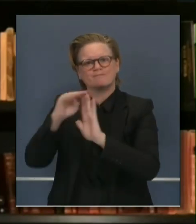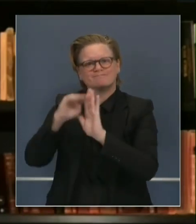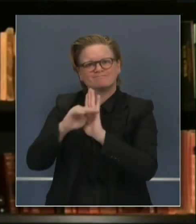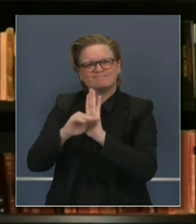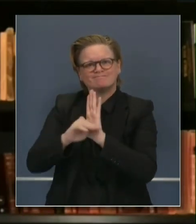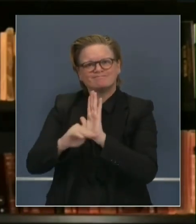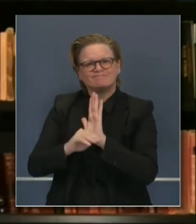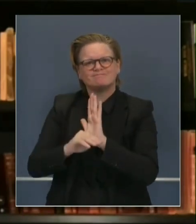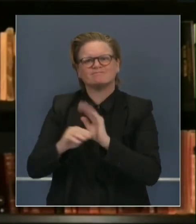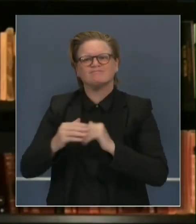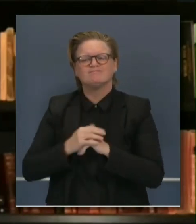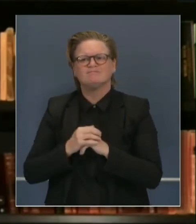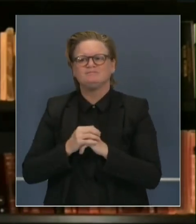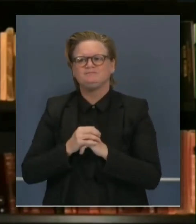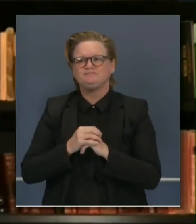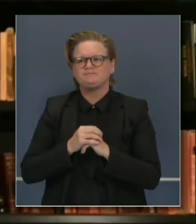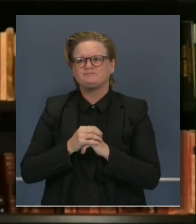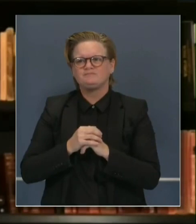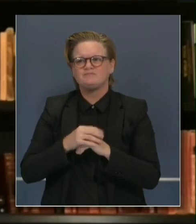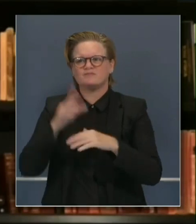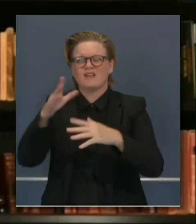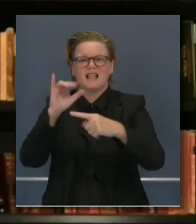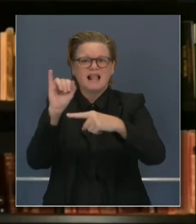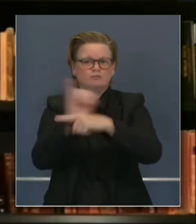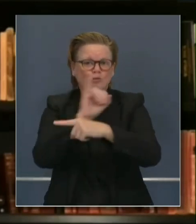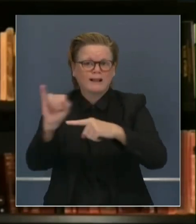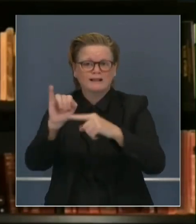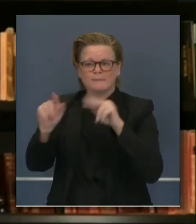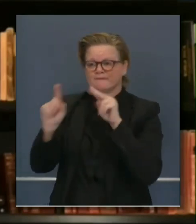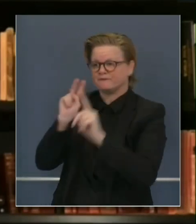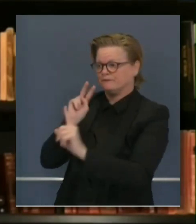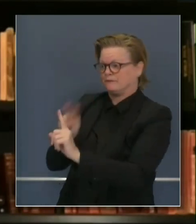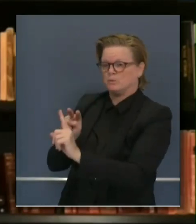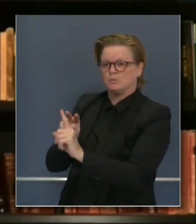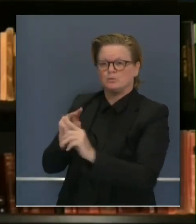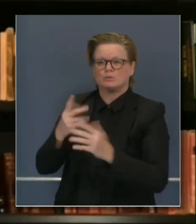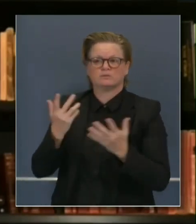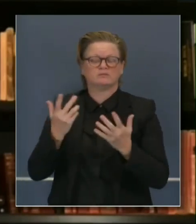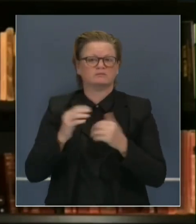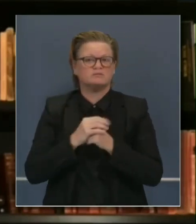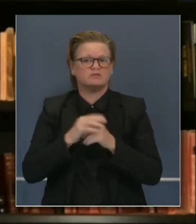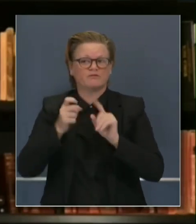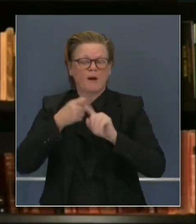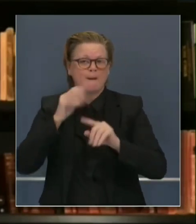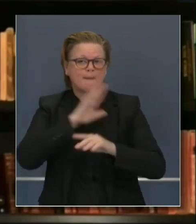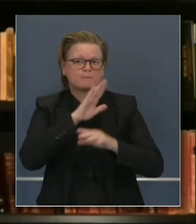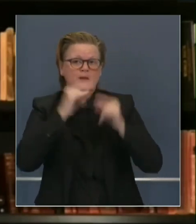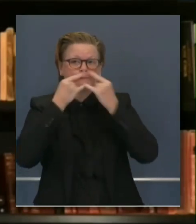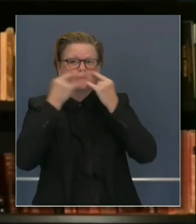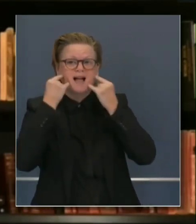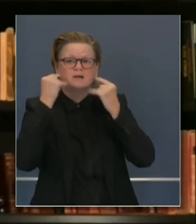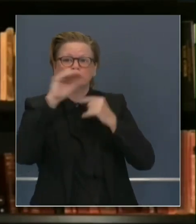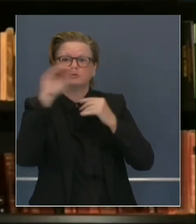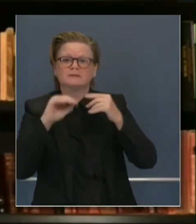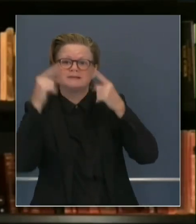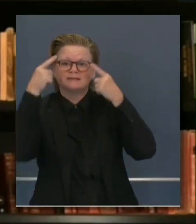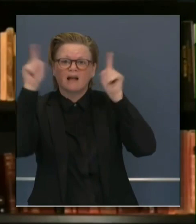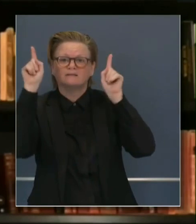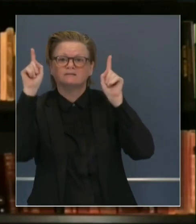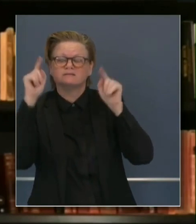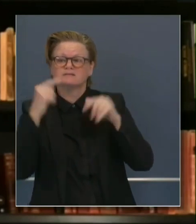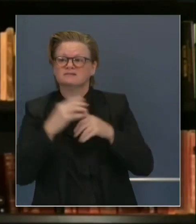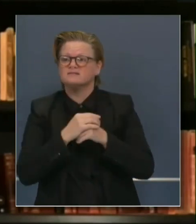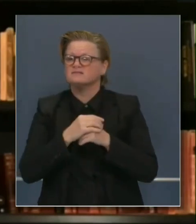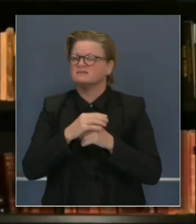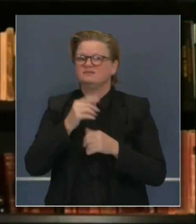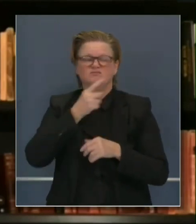from a sector perspective and industry perspective, both on the ground from a masking perspective at the local level, some wonderful leaders